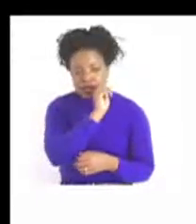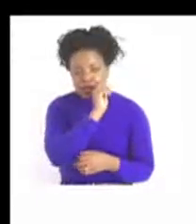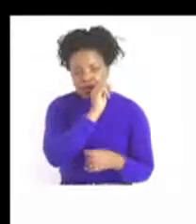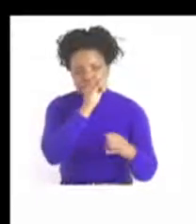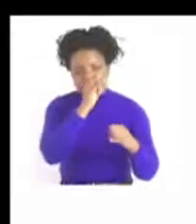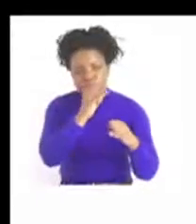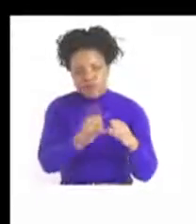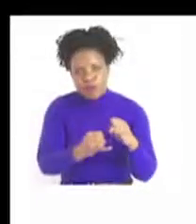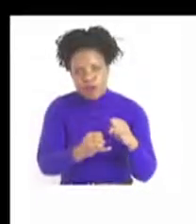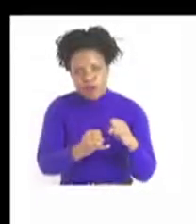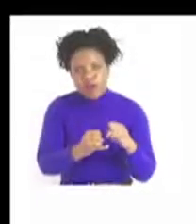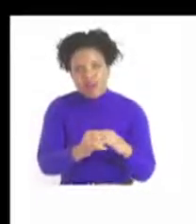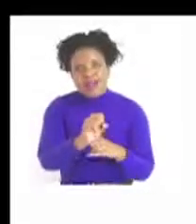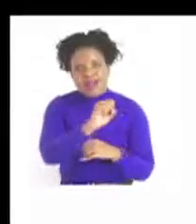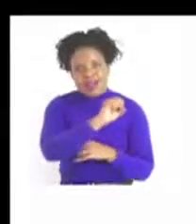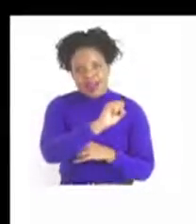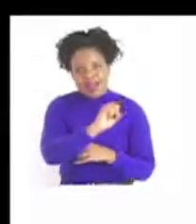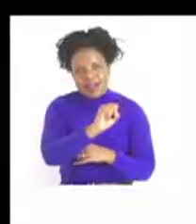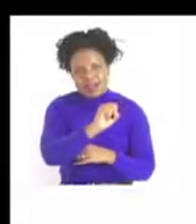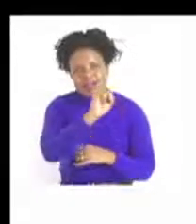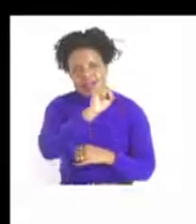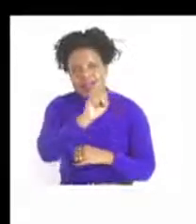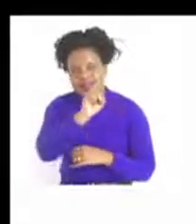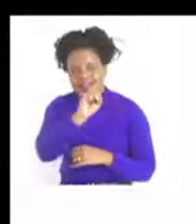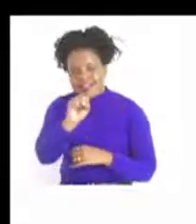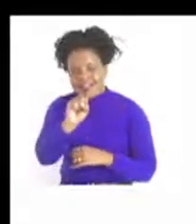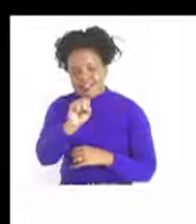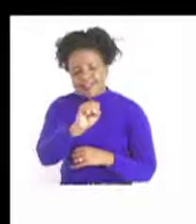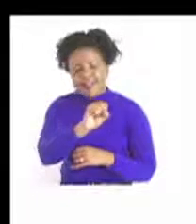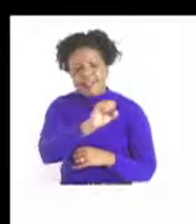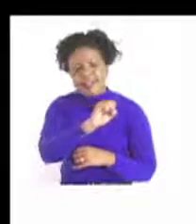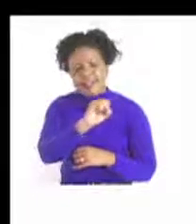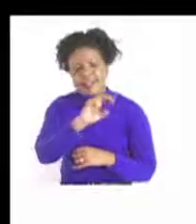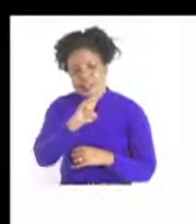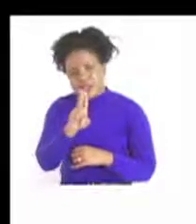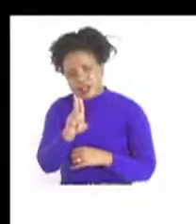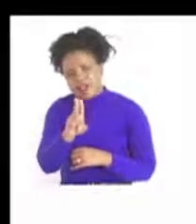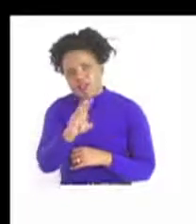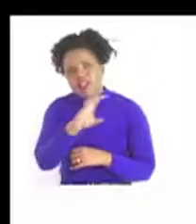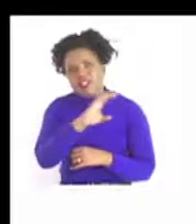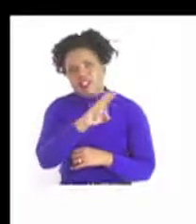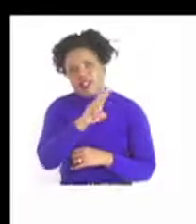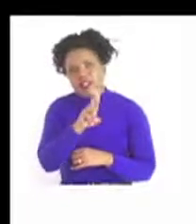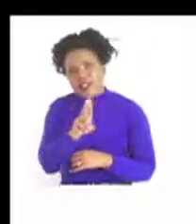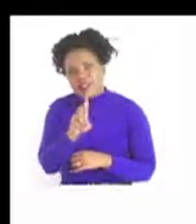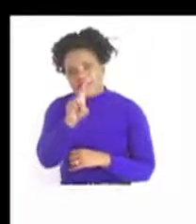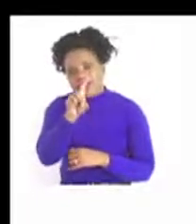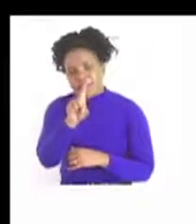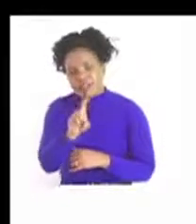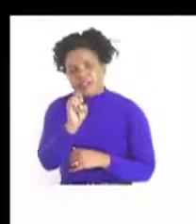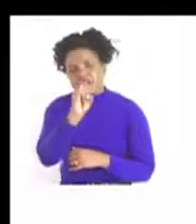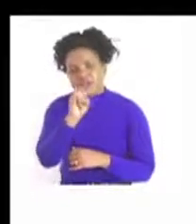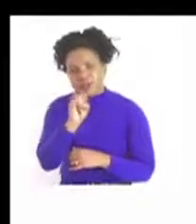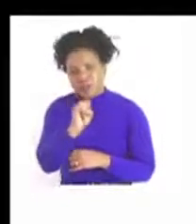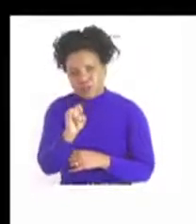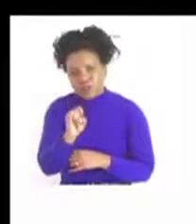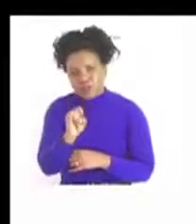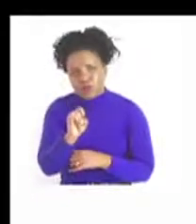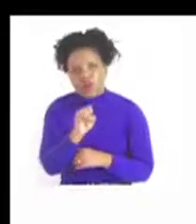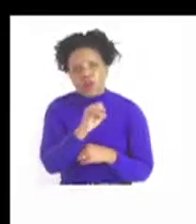z, add es to the end of the noun to make it plural. For